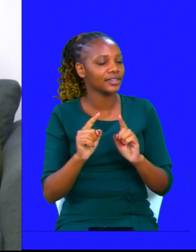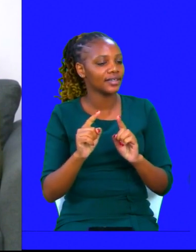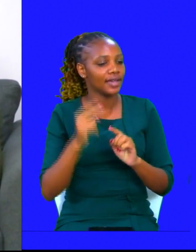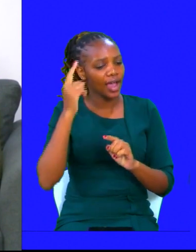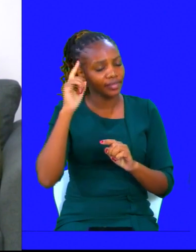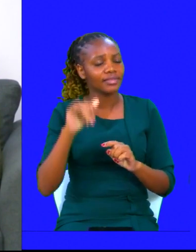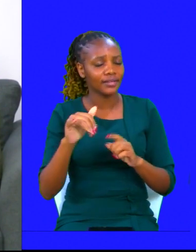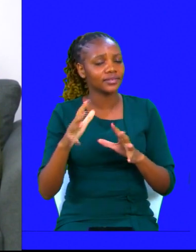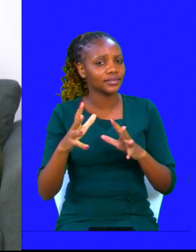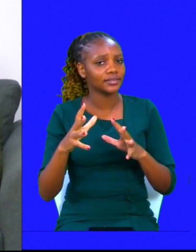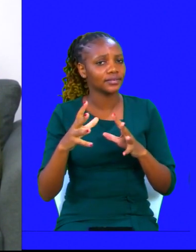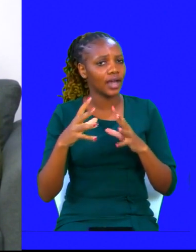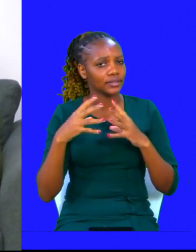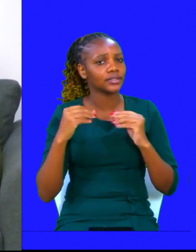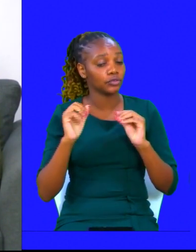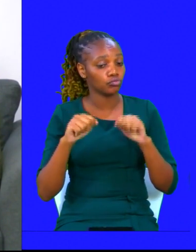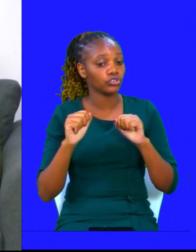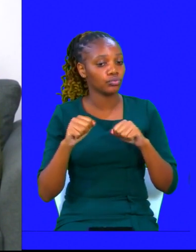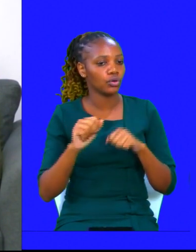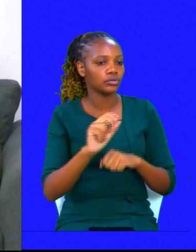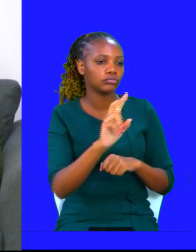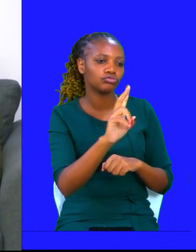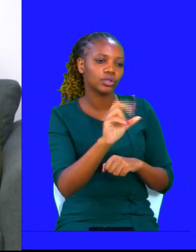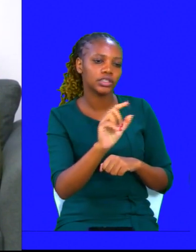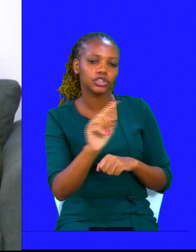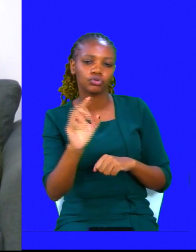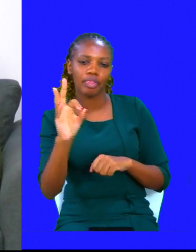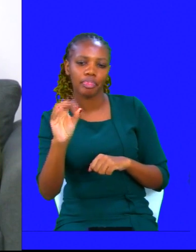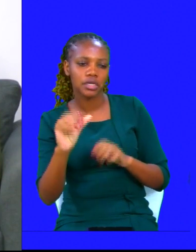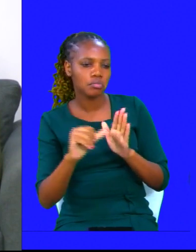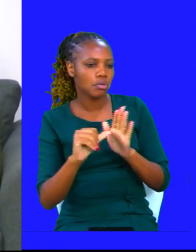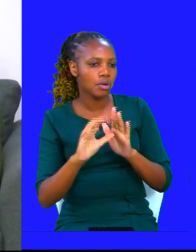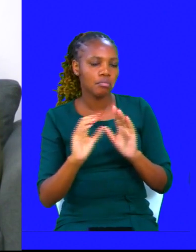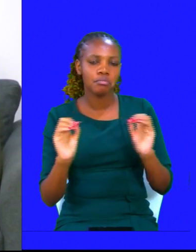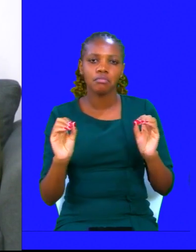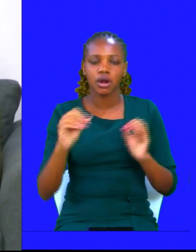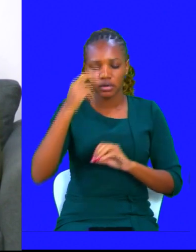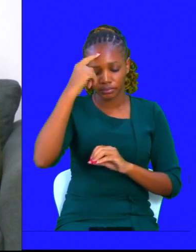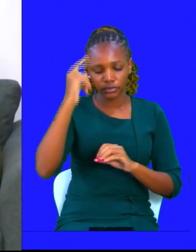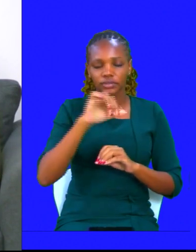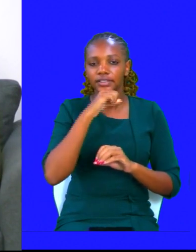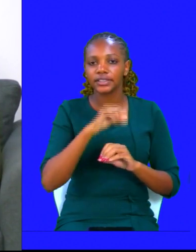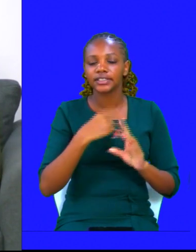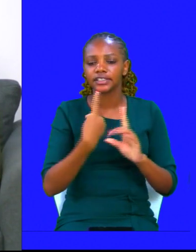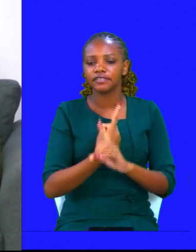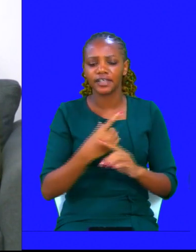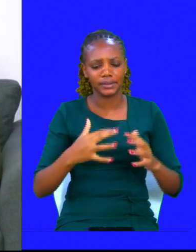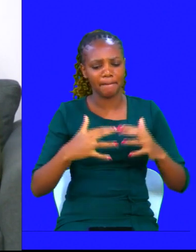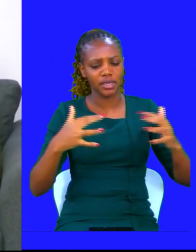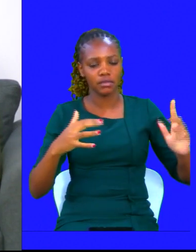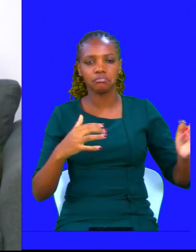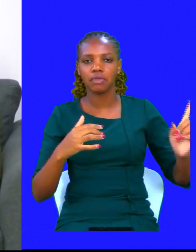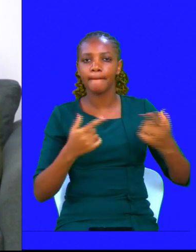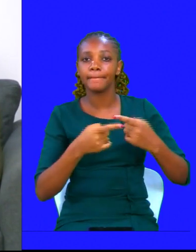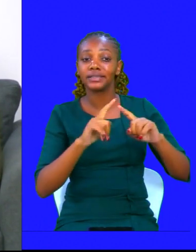that's quite acceptable. 20 to 30ish, that's acceptable because the age difference is not that much. But depending on